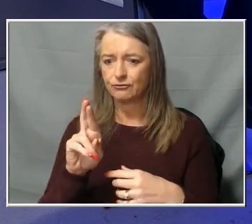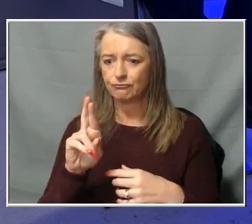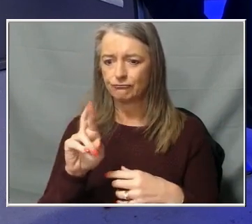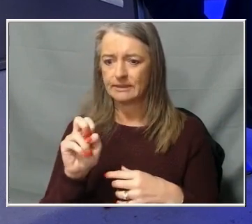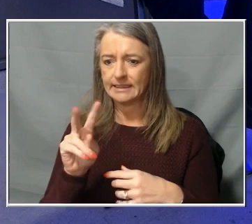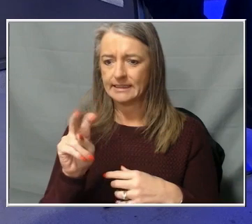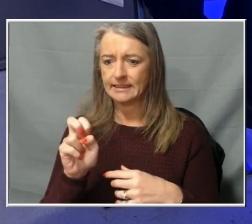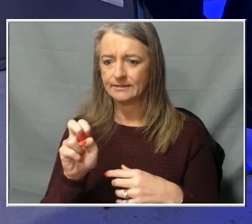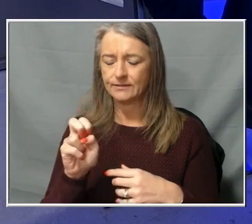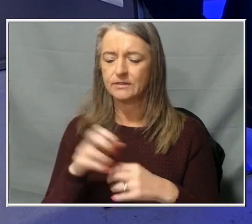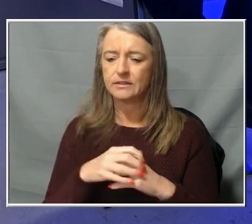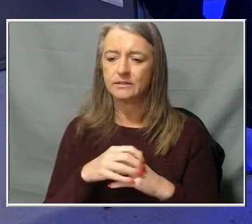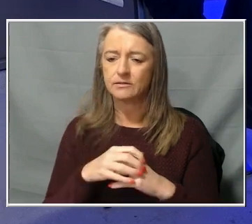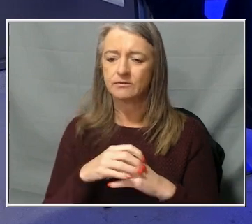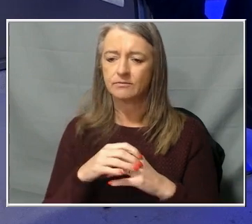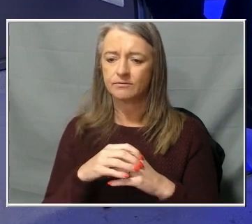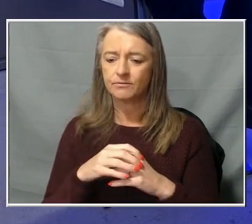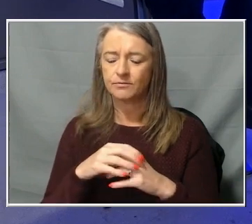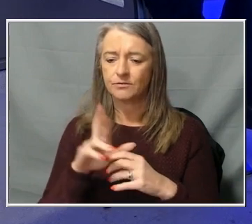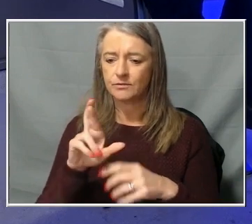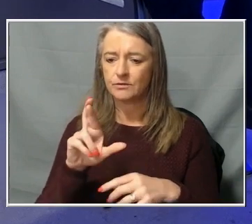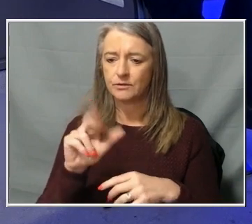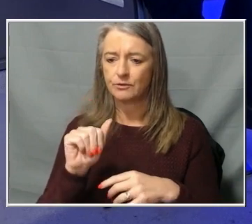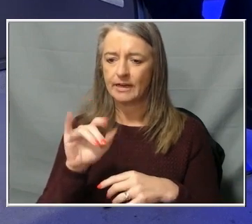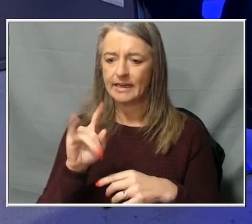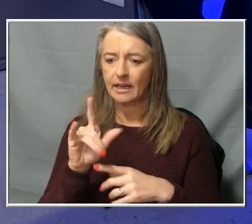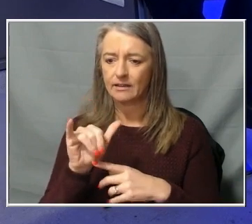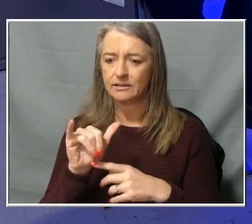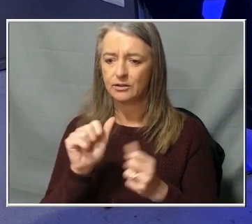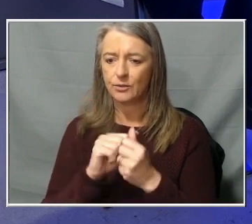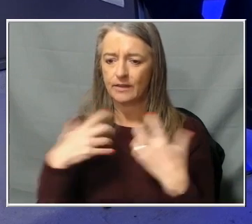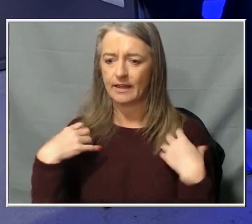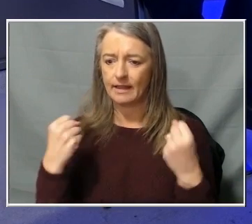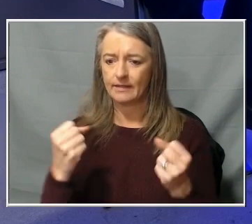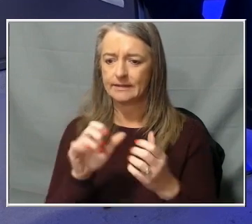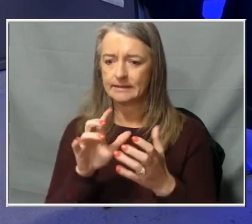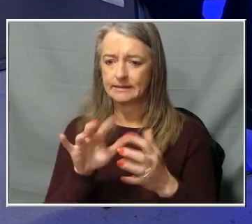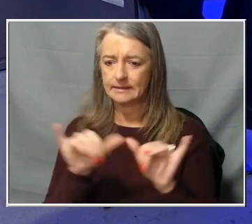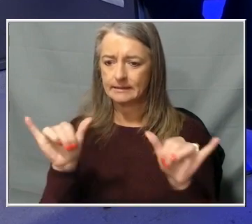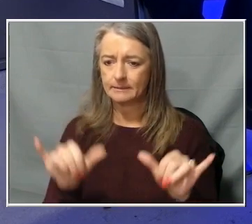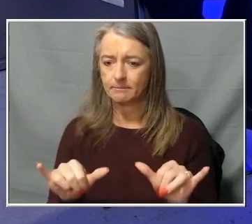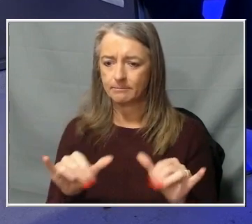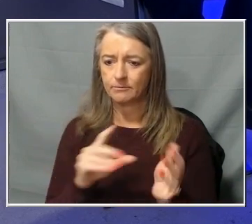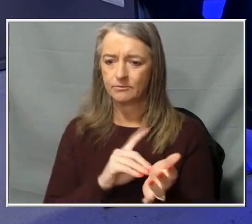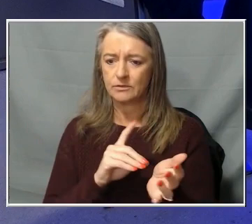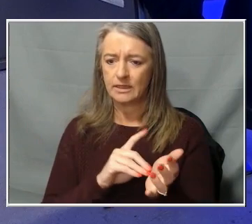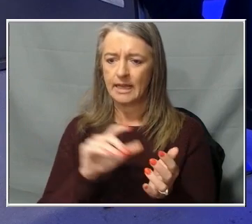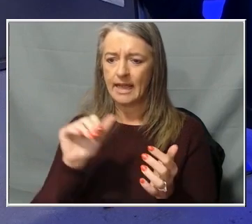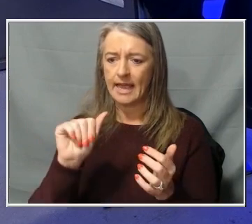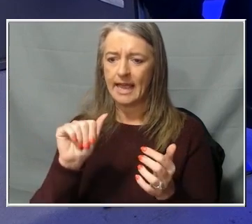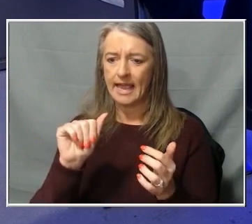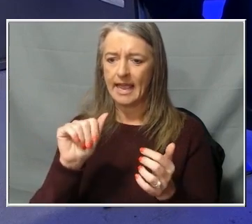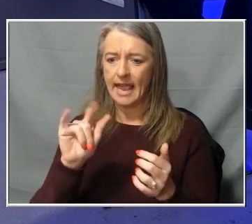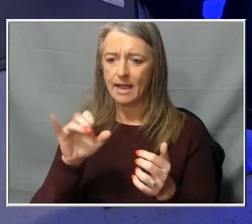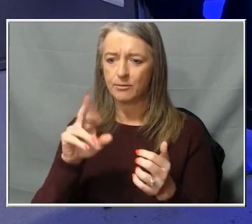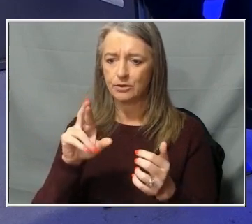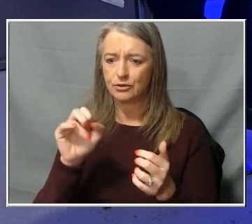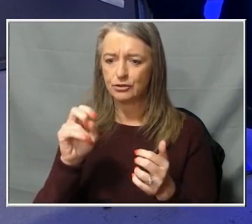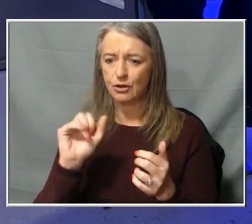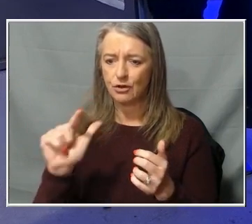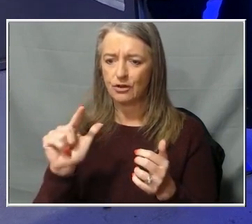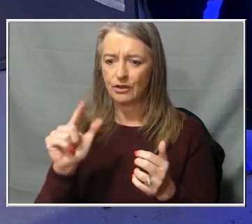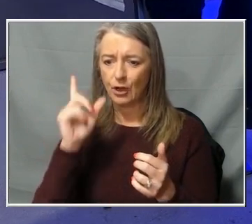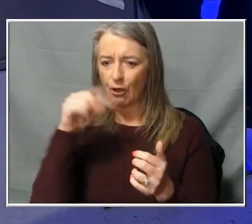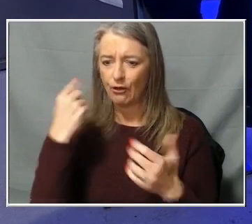of Interventional Radiology, also with the health system. And Dr. Ebersol, you look quite young in those pictures. We were just noticing